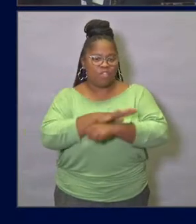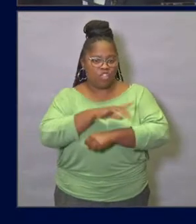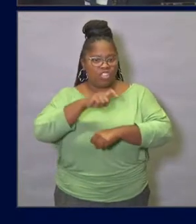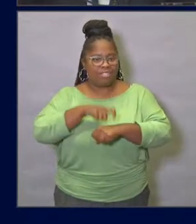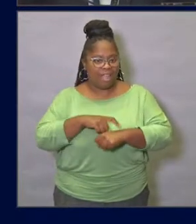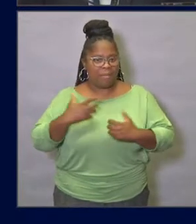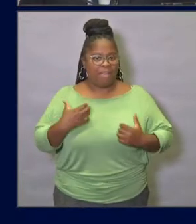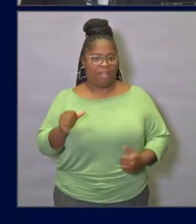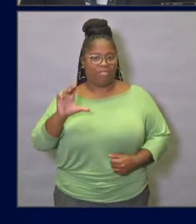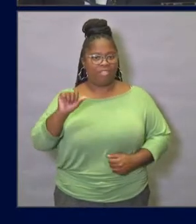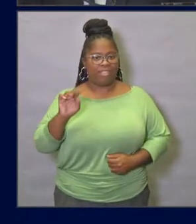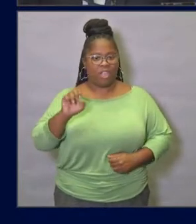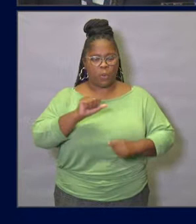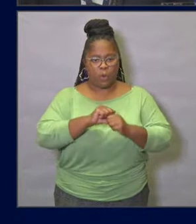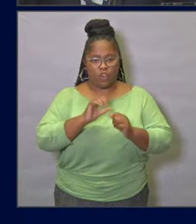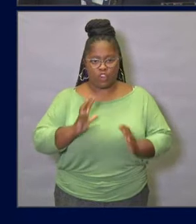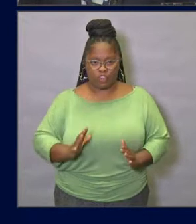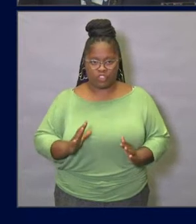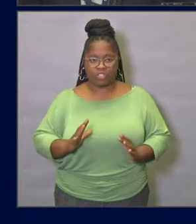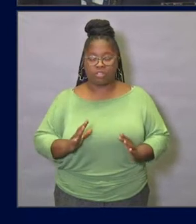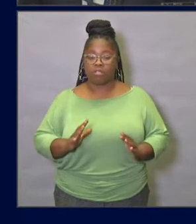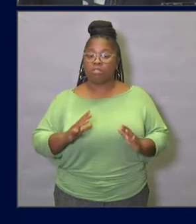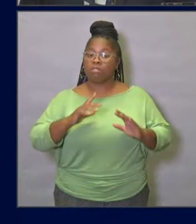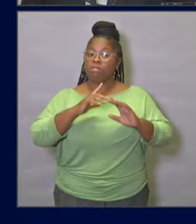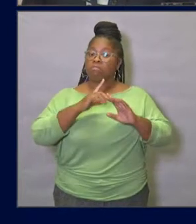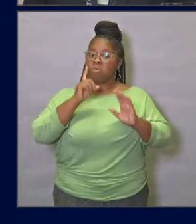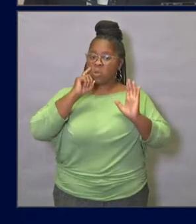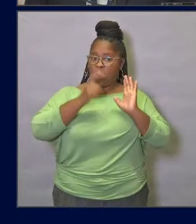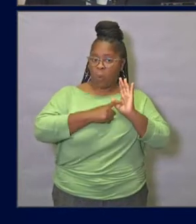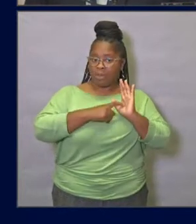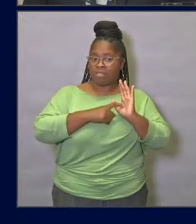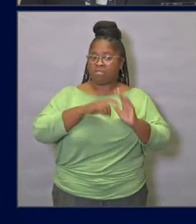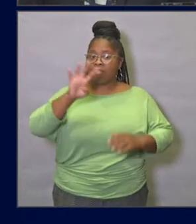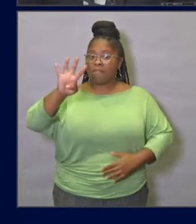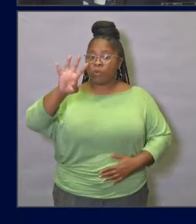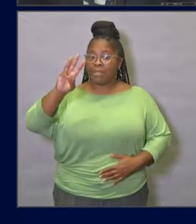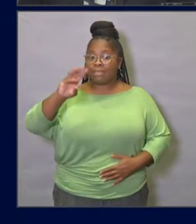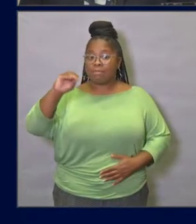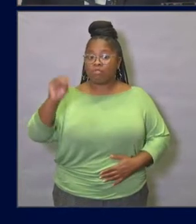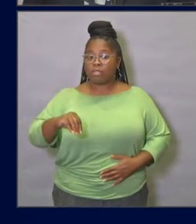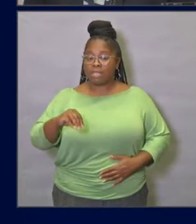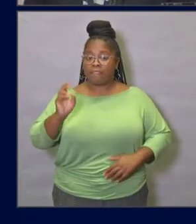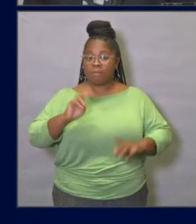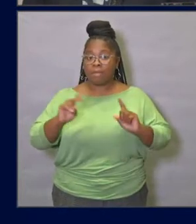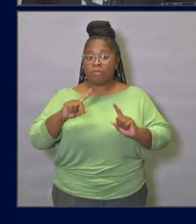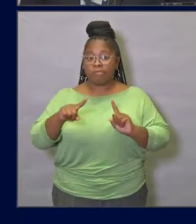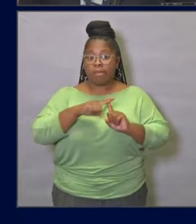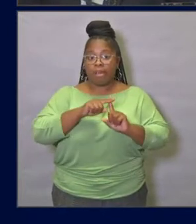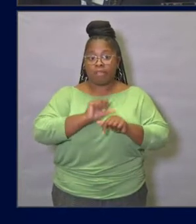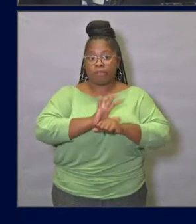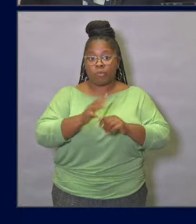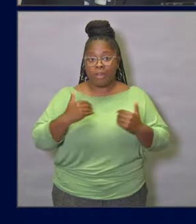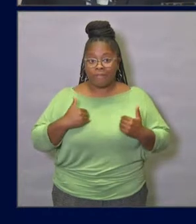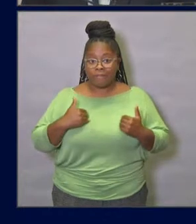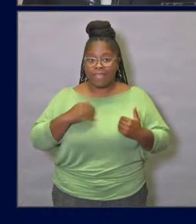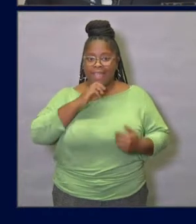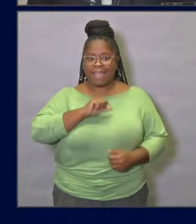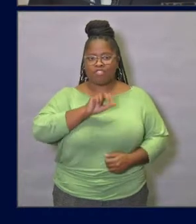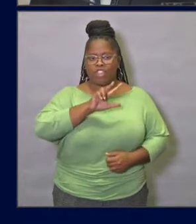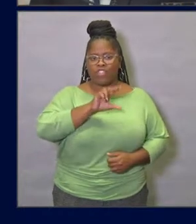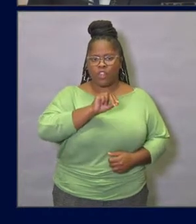healthcare workers who tested positive for COVID-19, you can see that 46% were between the ages of 30 and